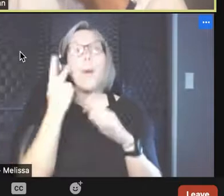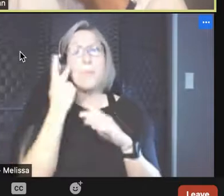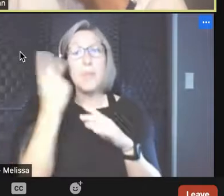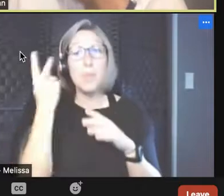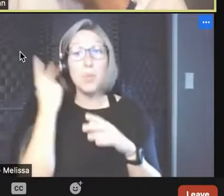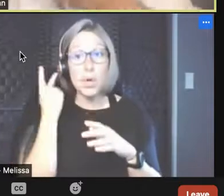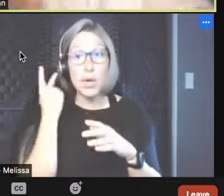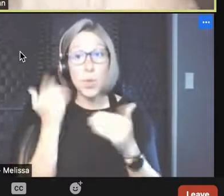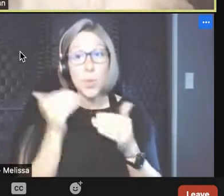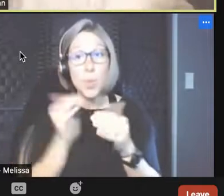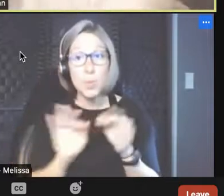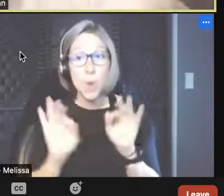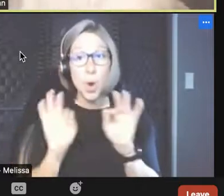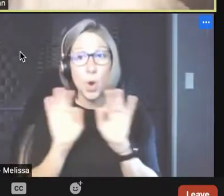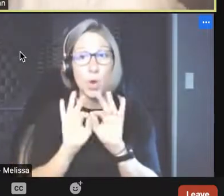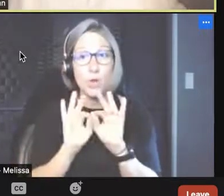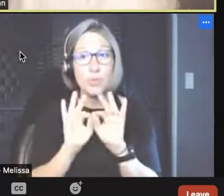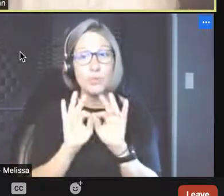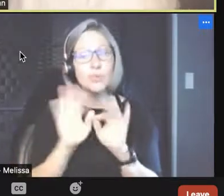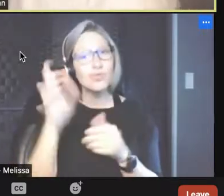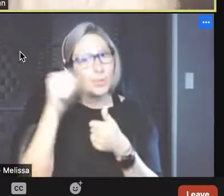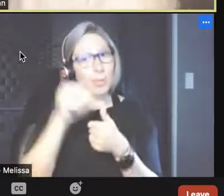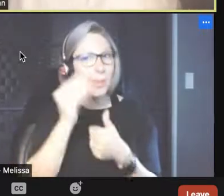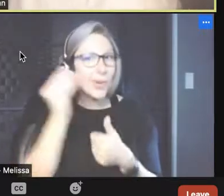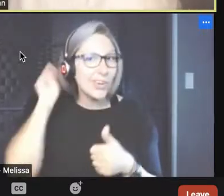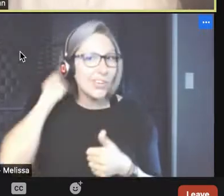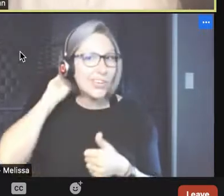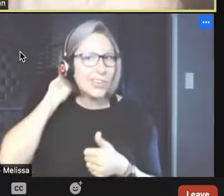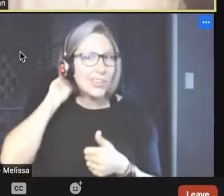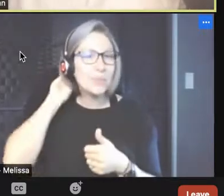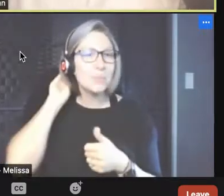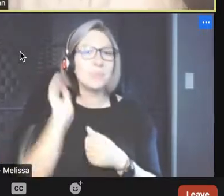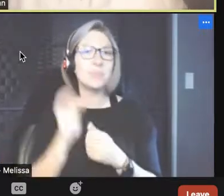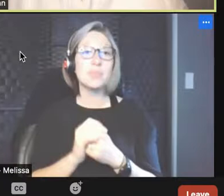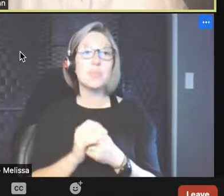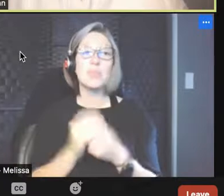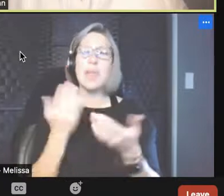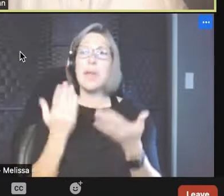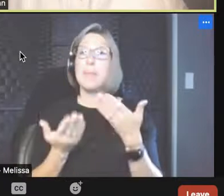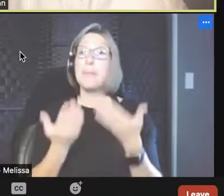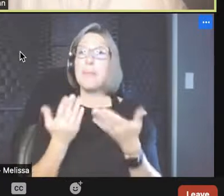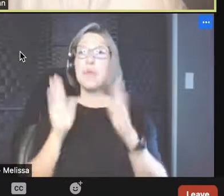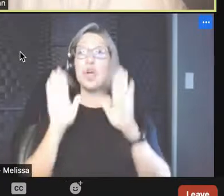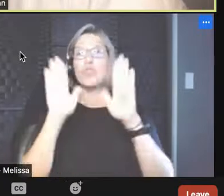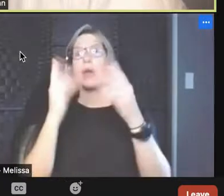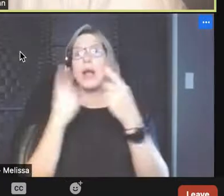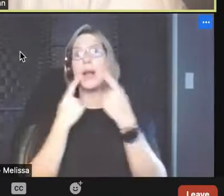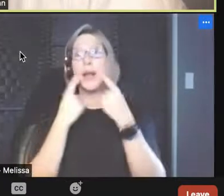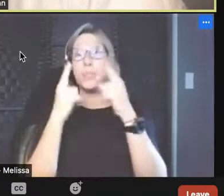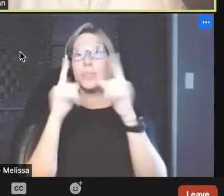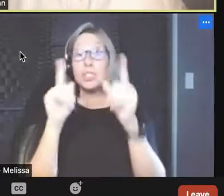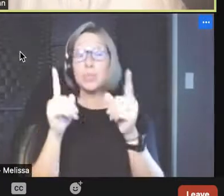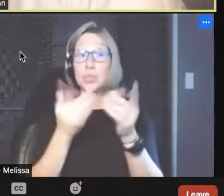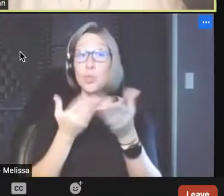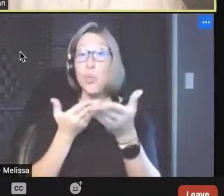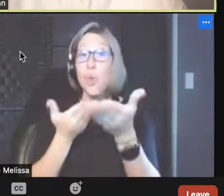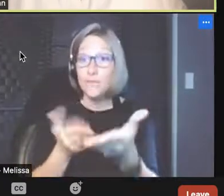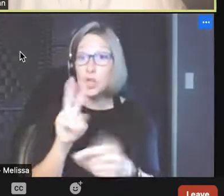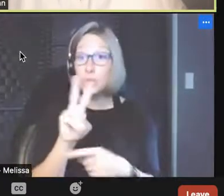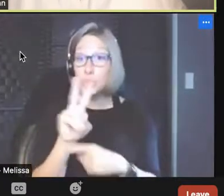to me? So remember that. It may be a great accomplishment to be able to offer things in 2D, but there